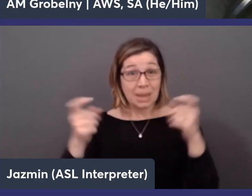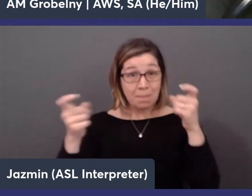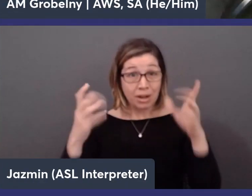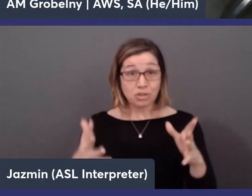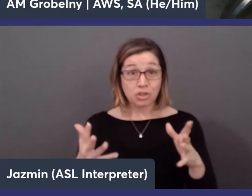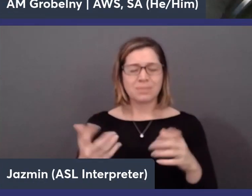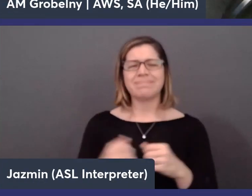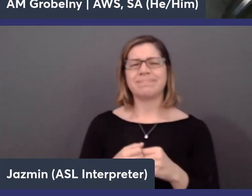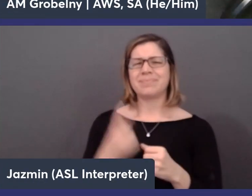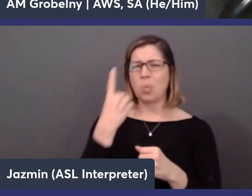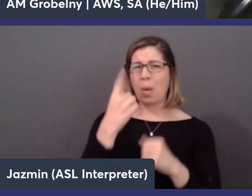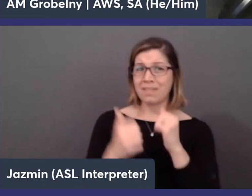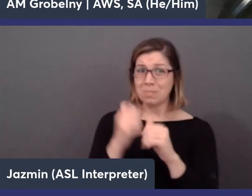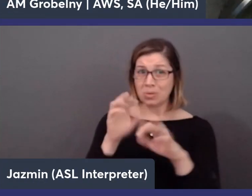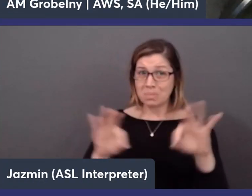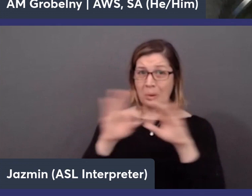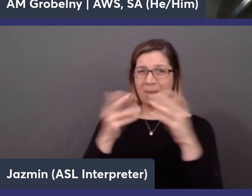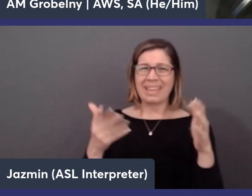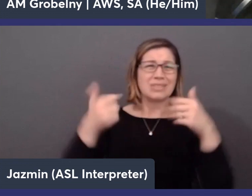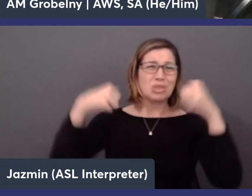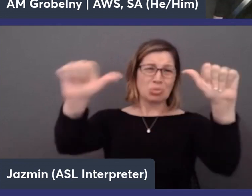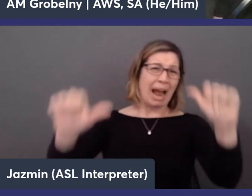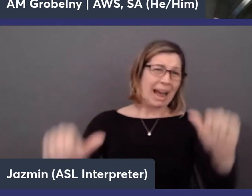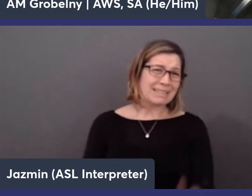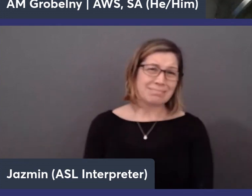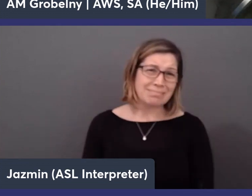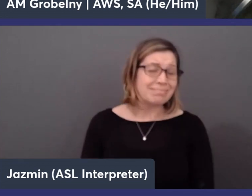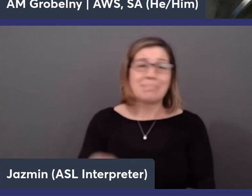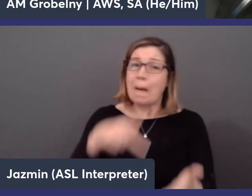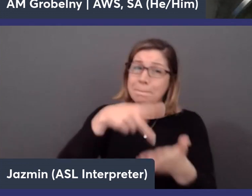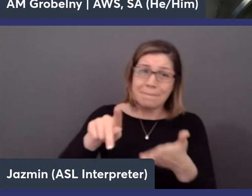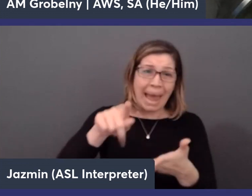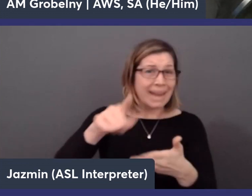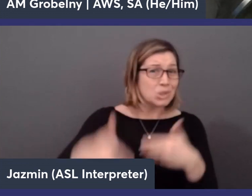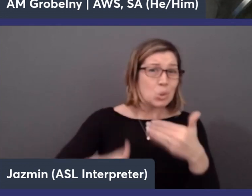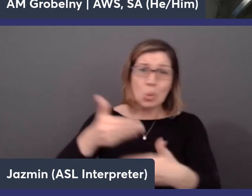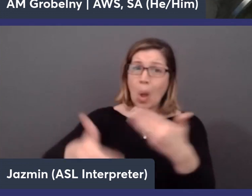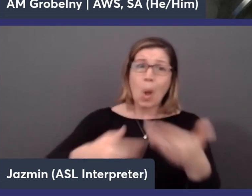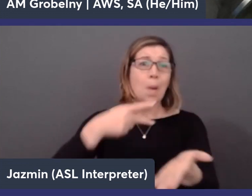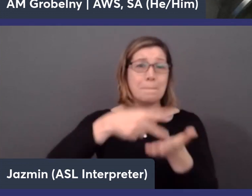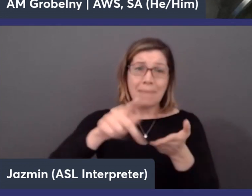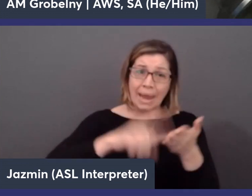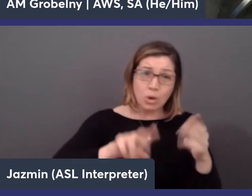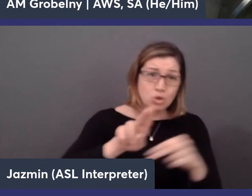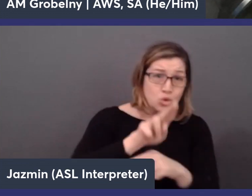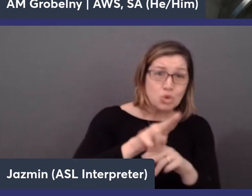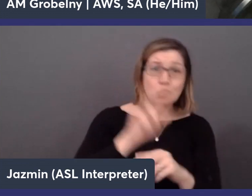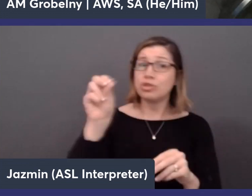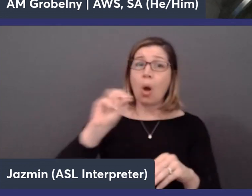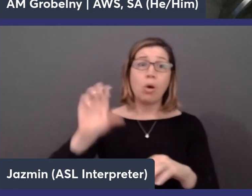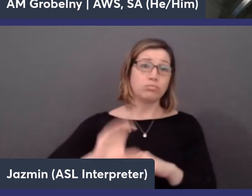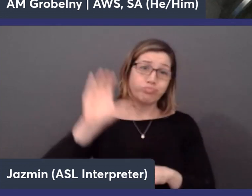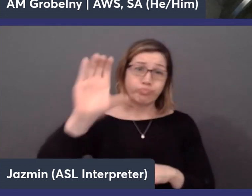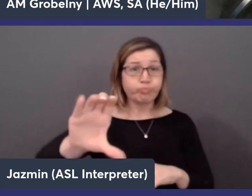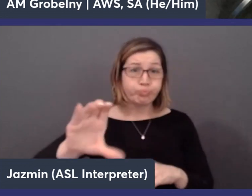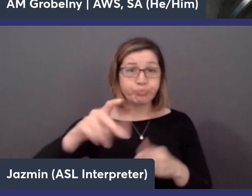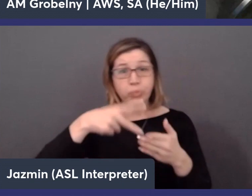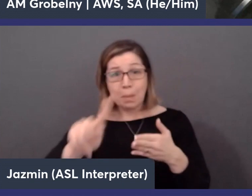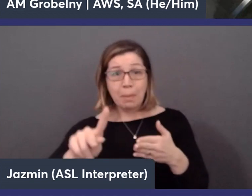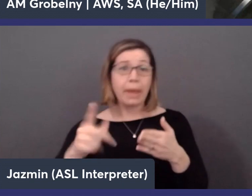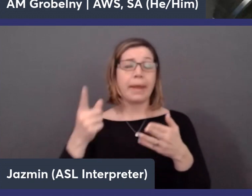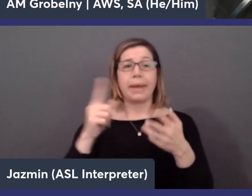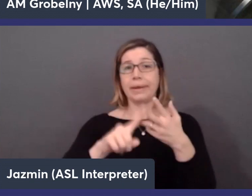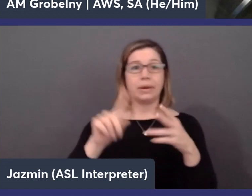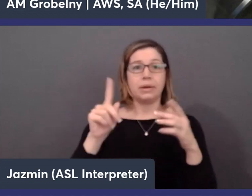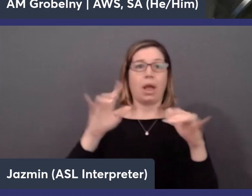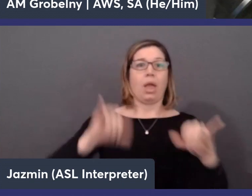things you can do is give it a spin. It's pay-as-you-go pricing, so you only pay for what you use, no upfront costs, no static